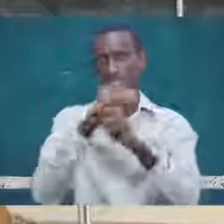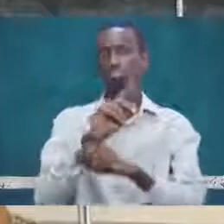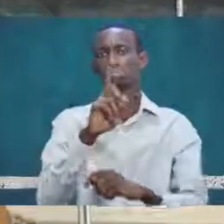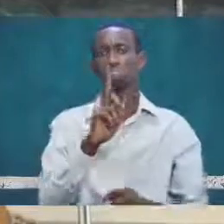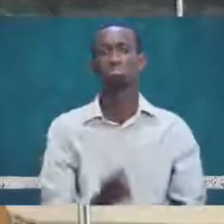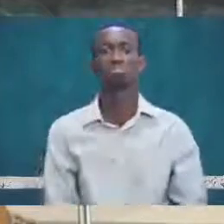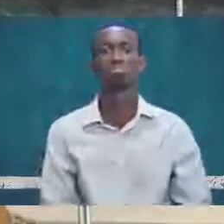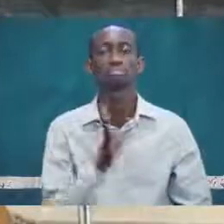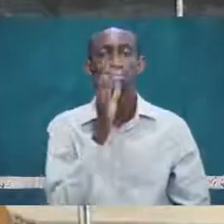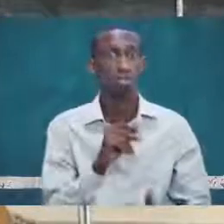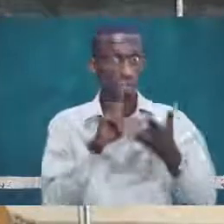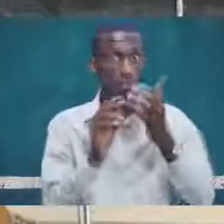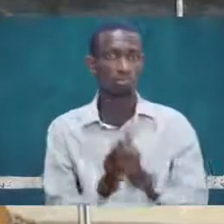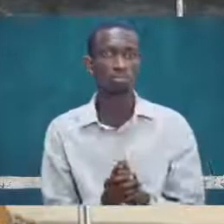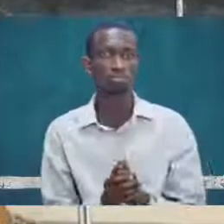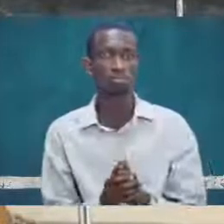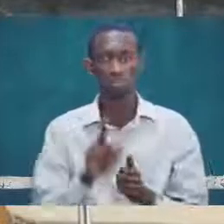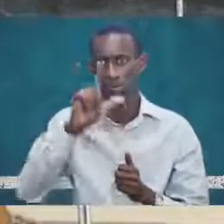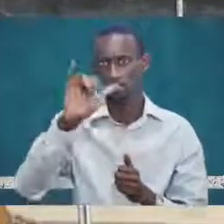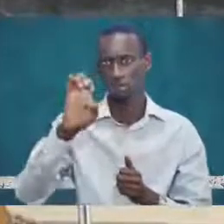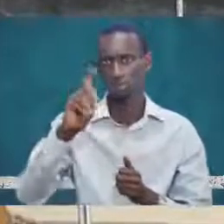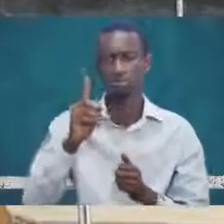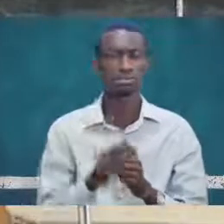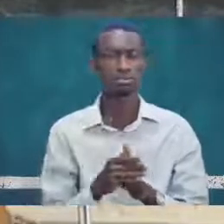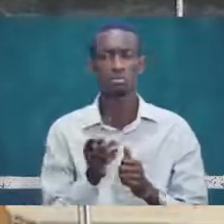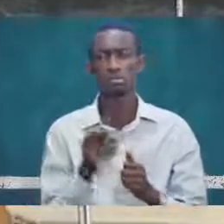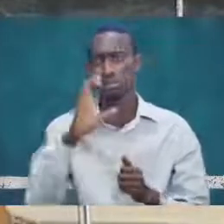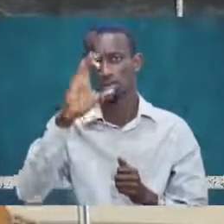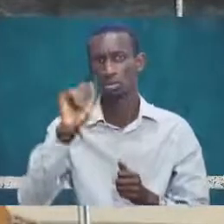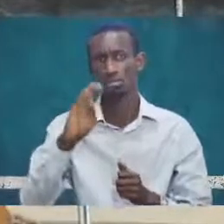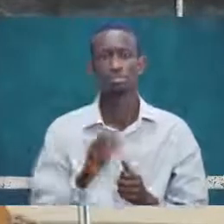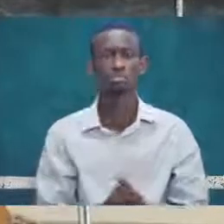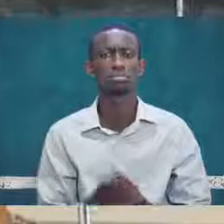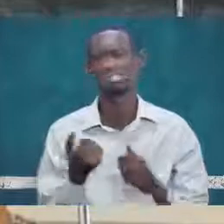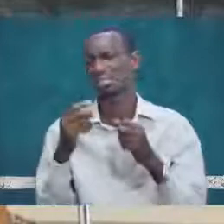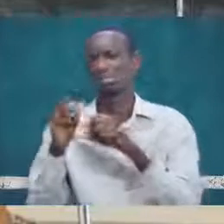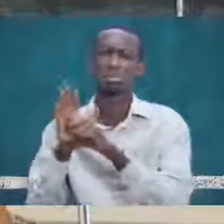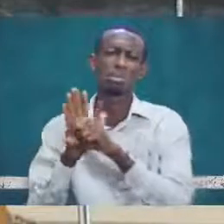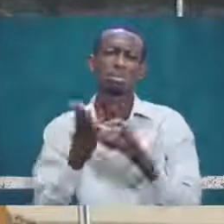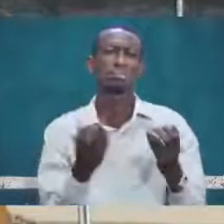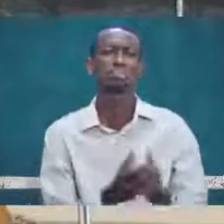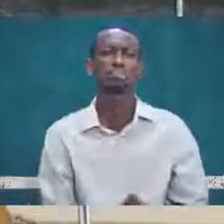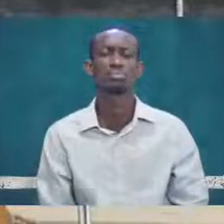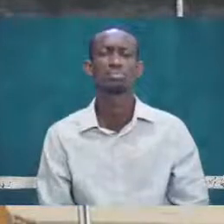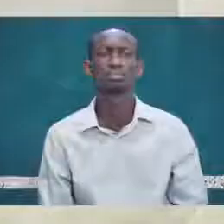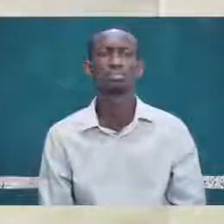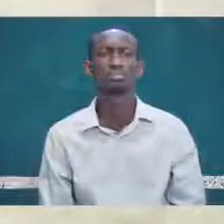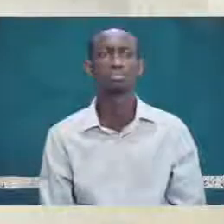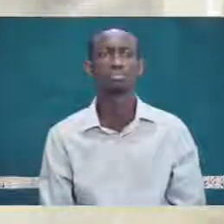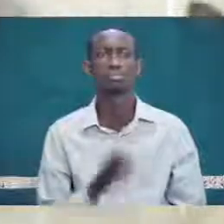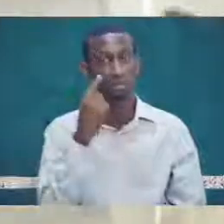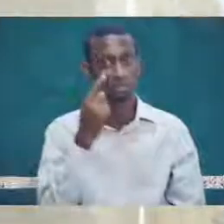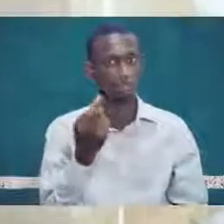lead carbonate. We have a number of them, so we're giving examples of the decomposition reactions. And then we see